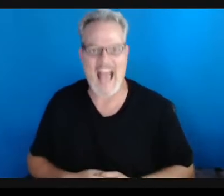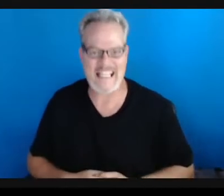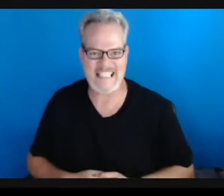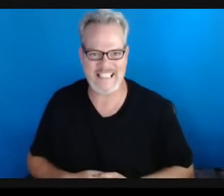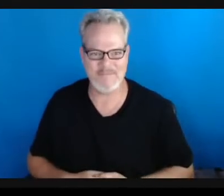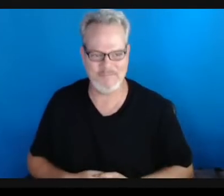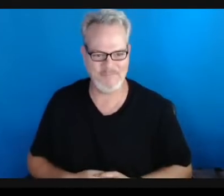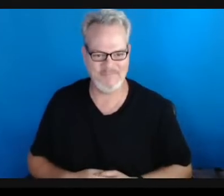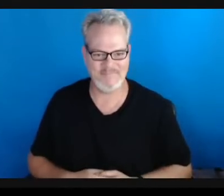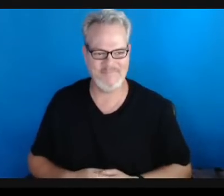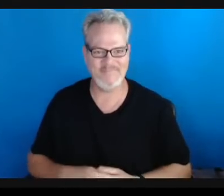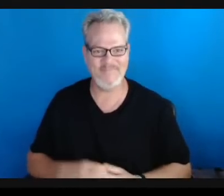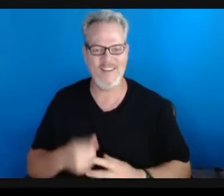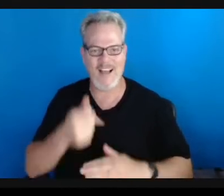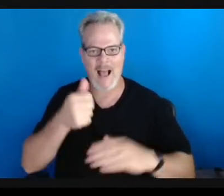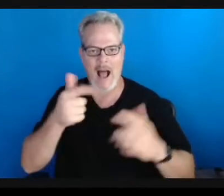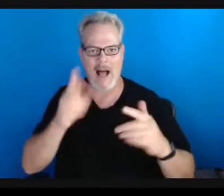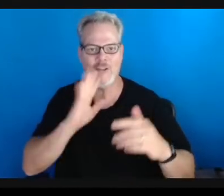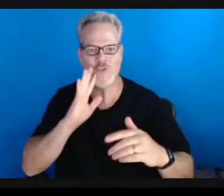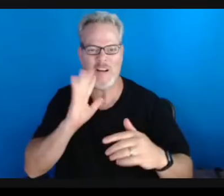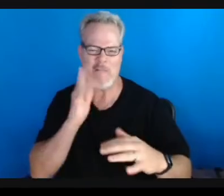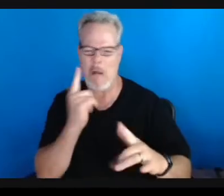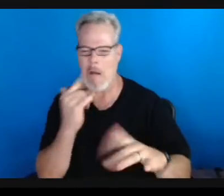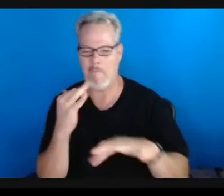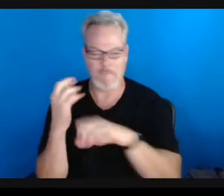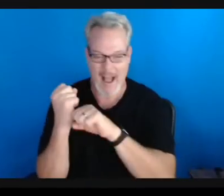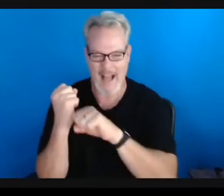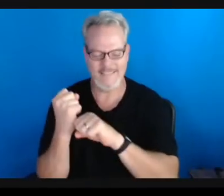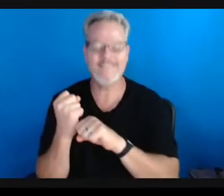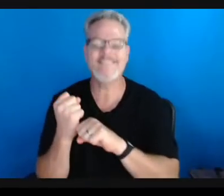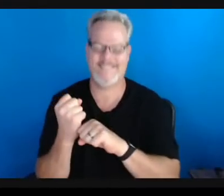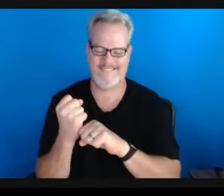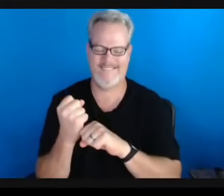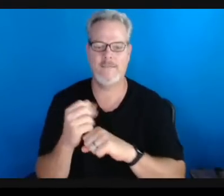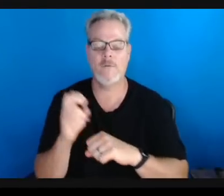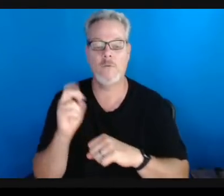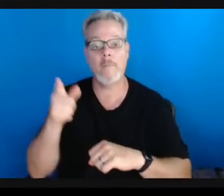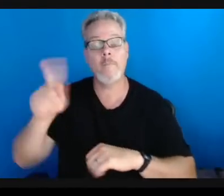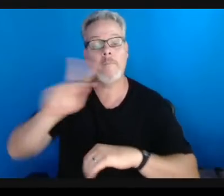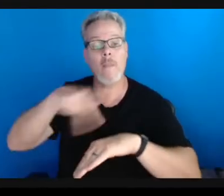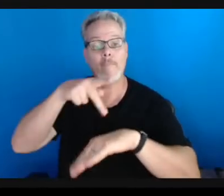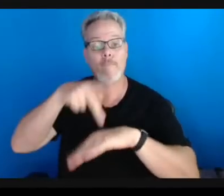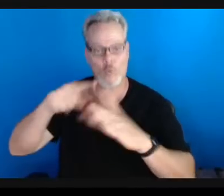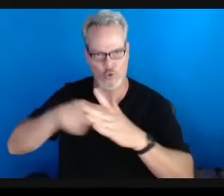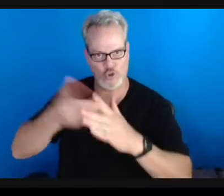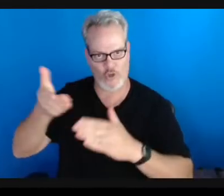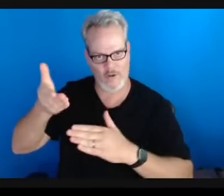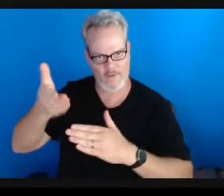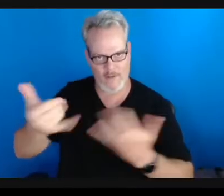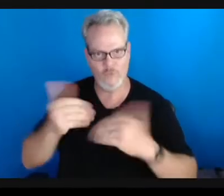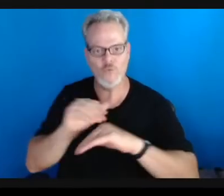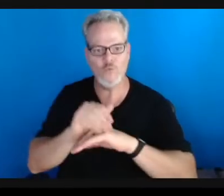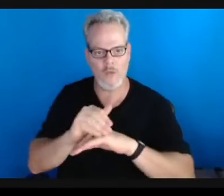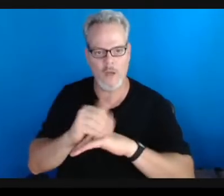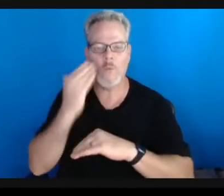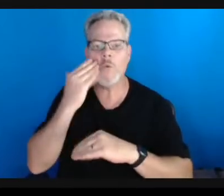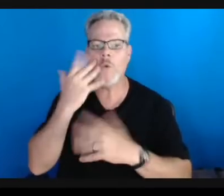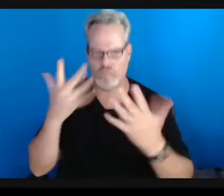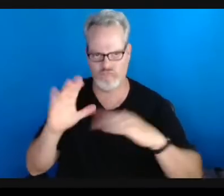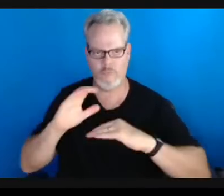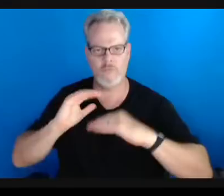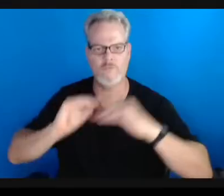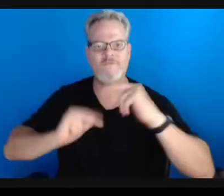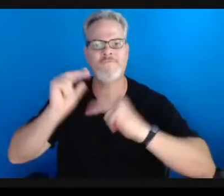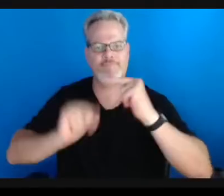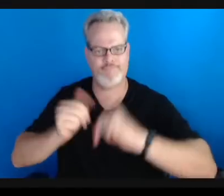Under 400 words a minute, Dano. All right. Up at the park. We're going to start there tonight. As we know, there's construction. That's probably,